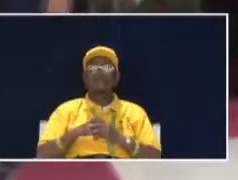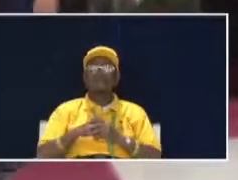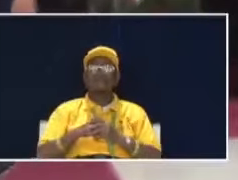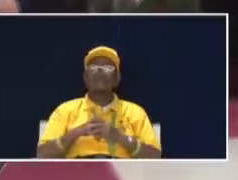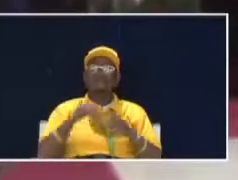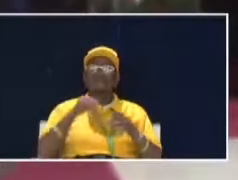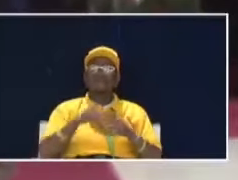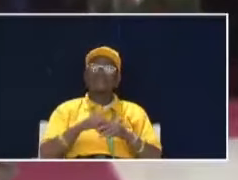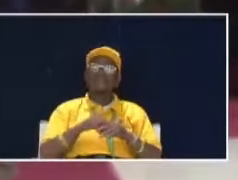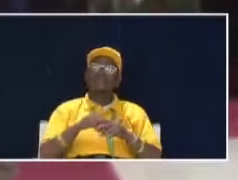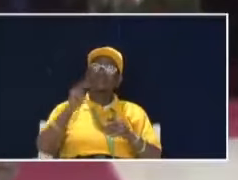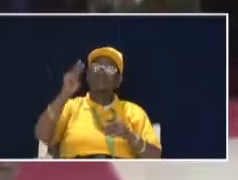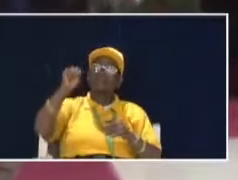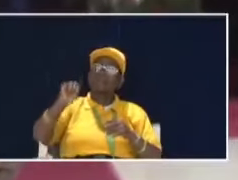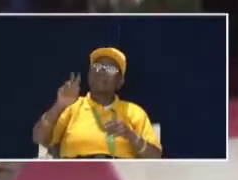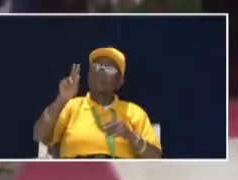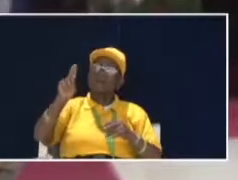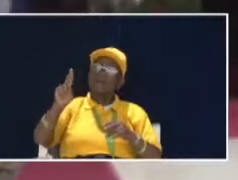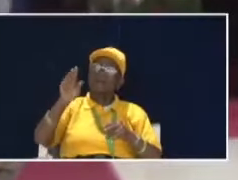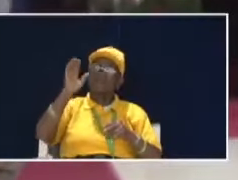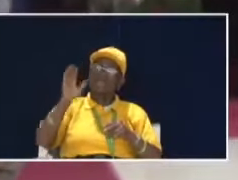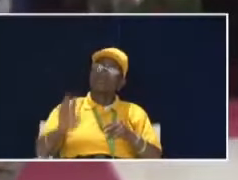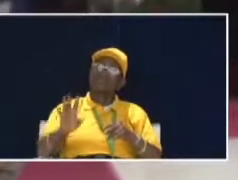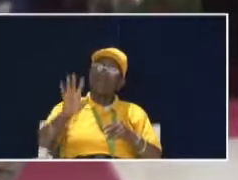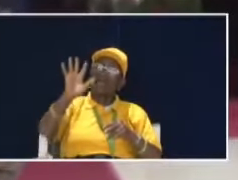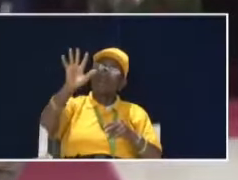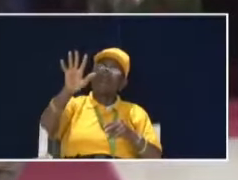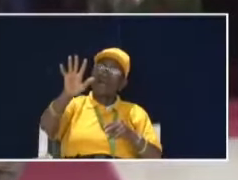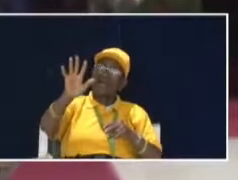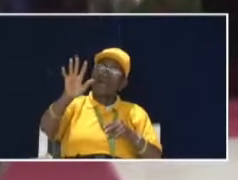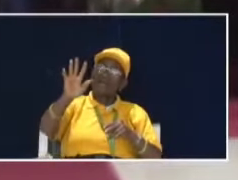In Mark chapter 5,